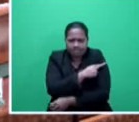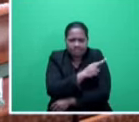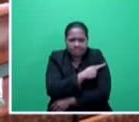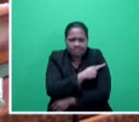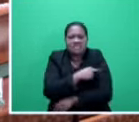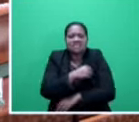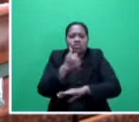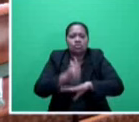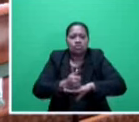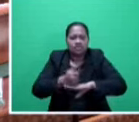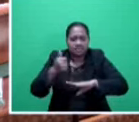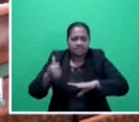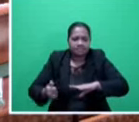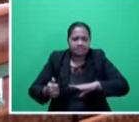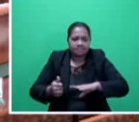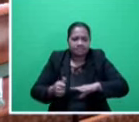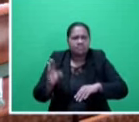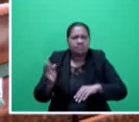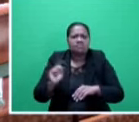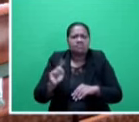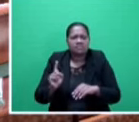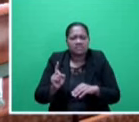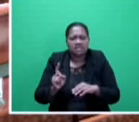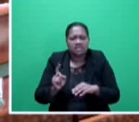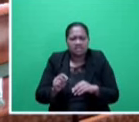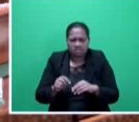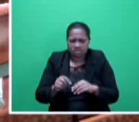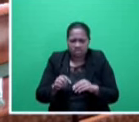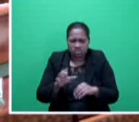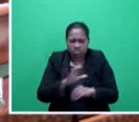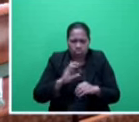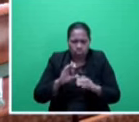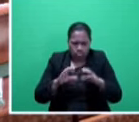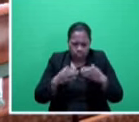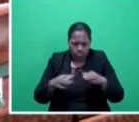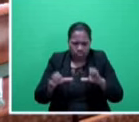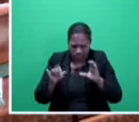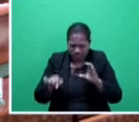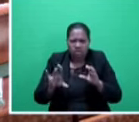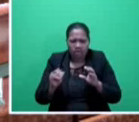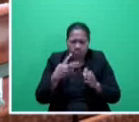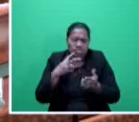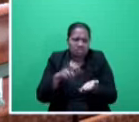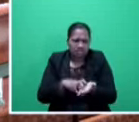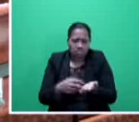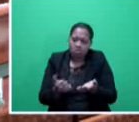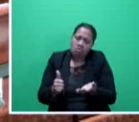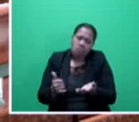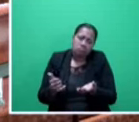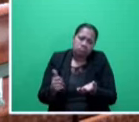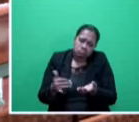and authority of the Electoral Commission over such registration and over any